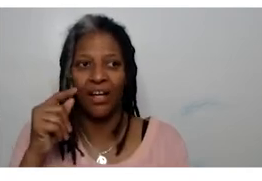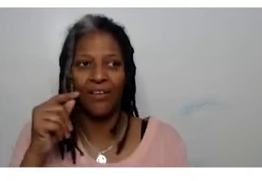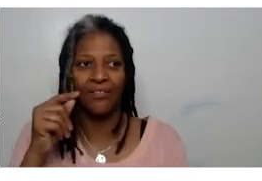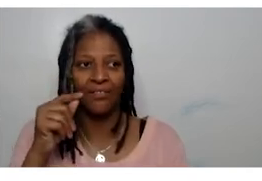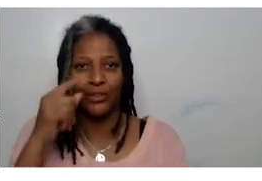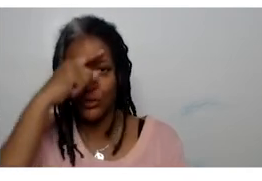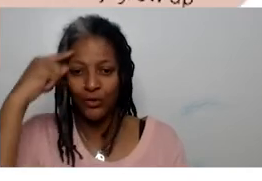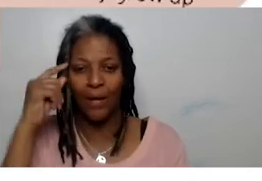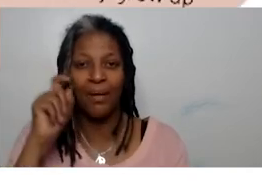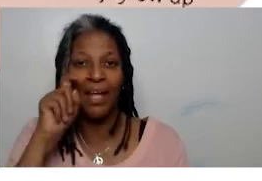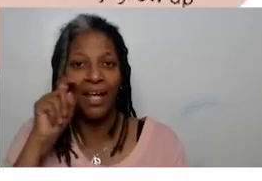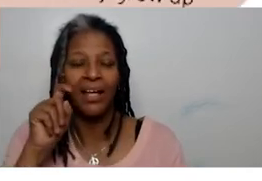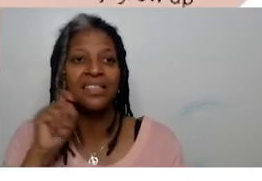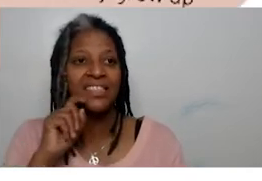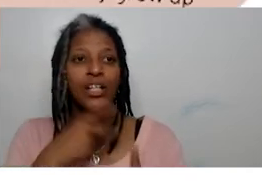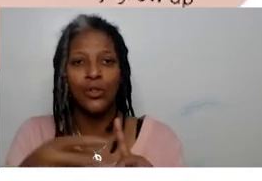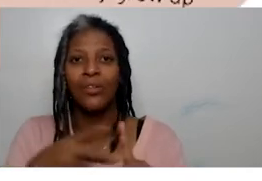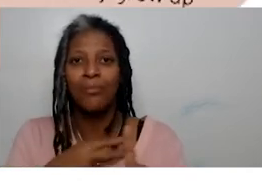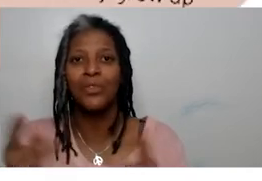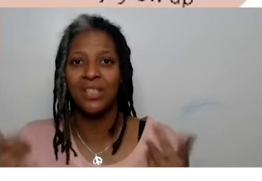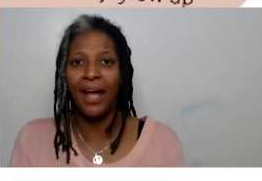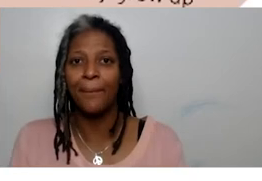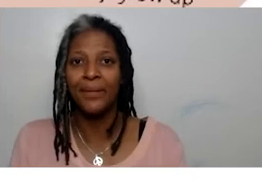life. So as we think about